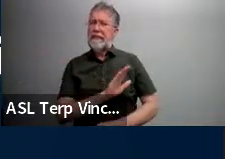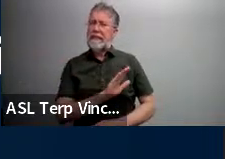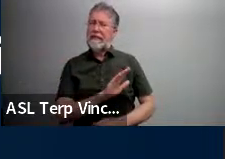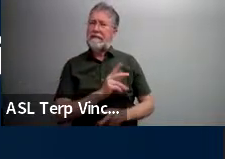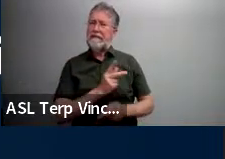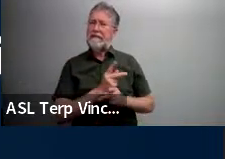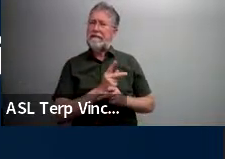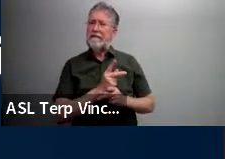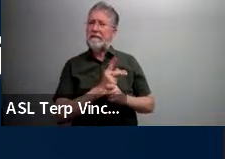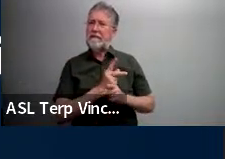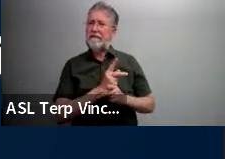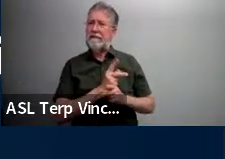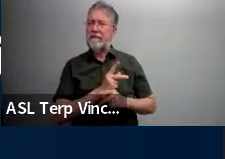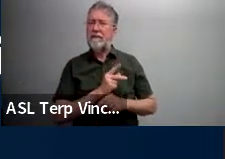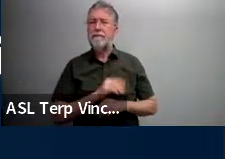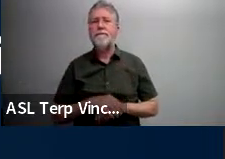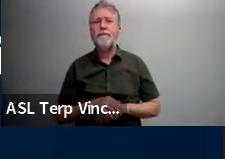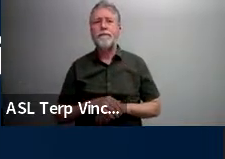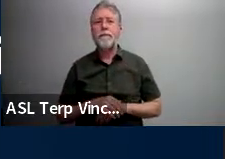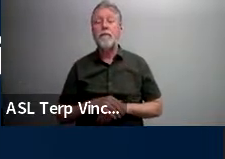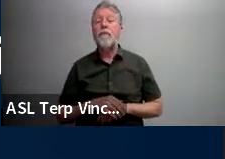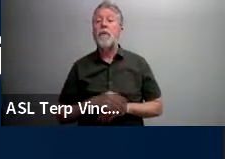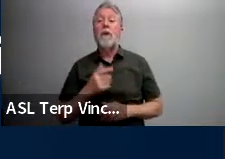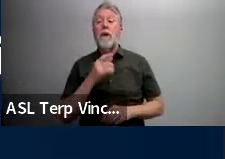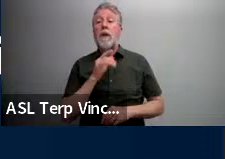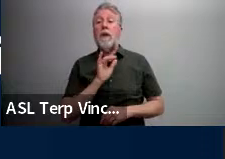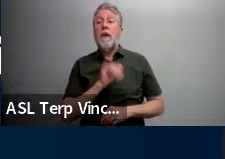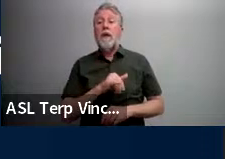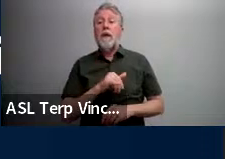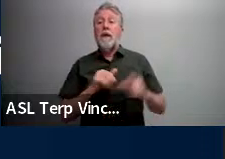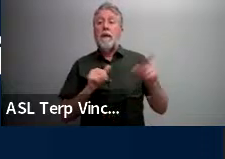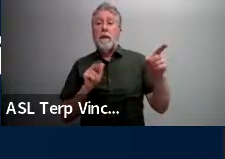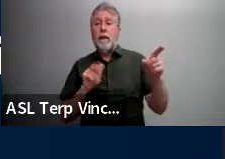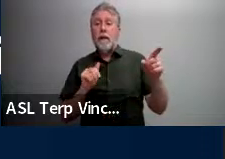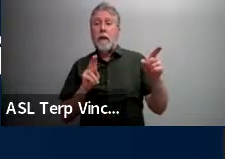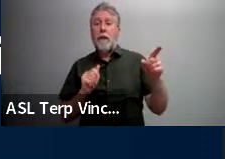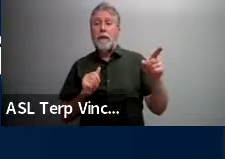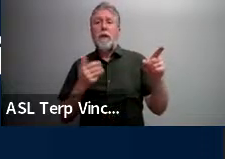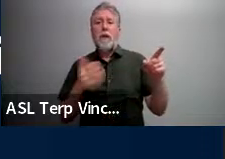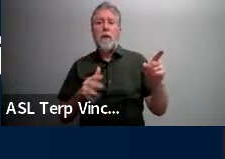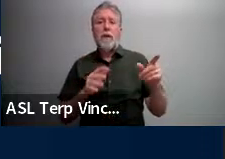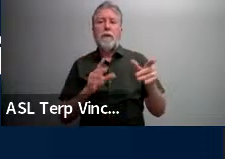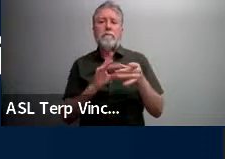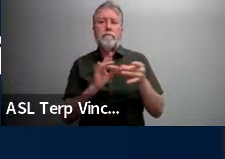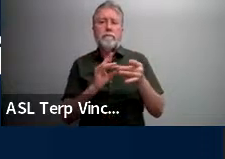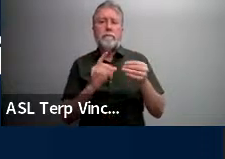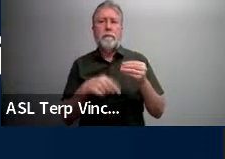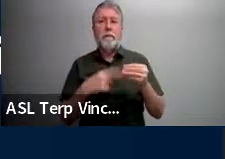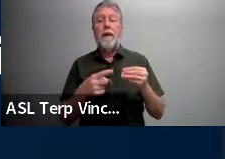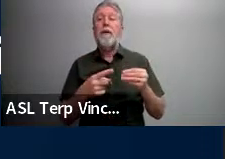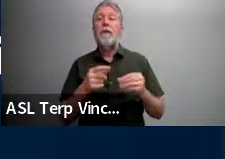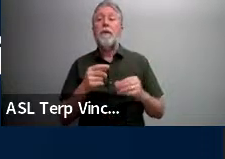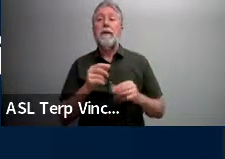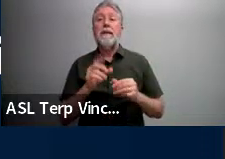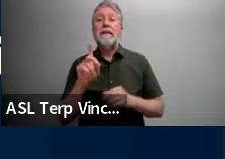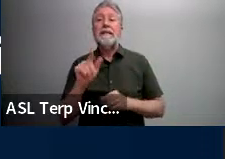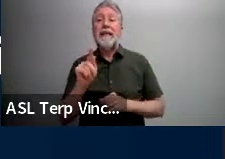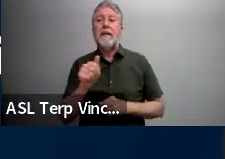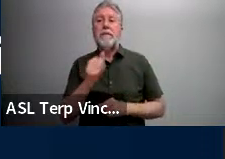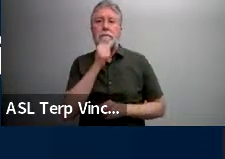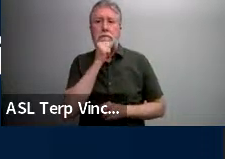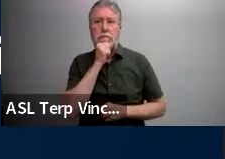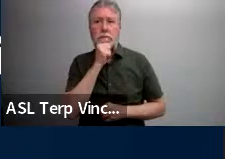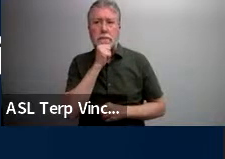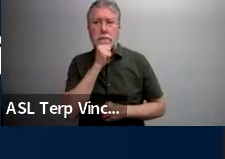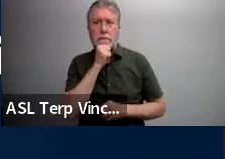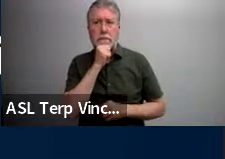I think one of the takeaways from this, Ariana mentioned data privacy, and here where we see this